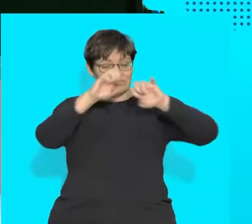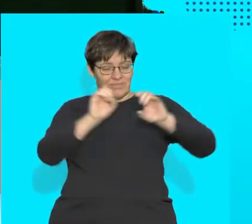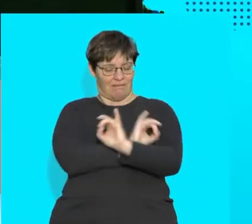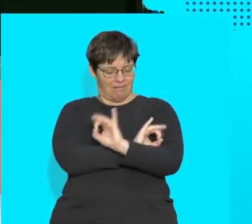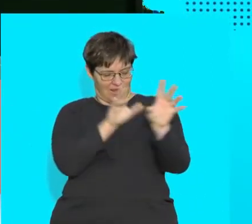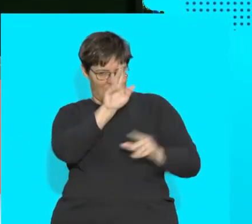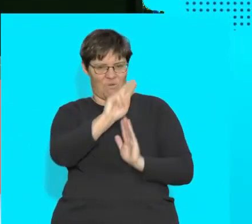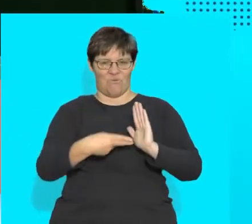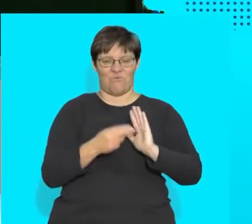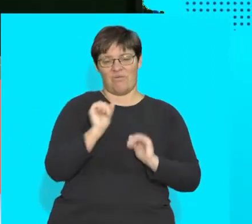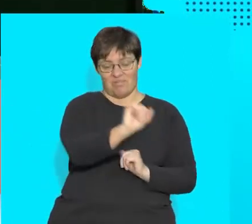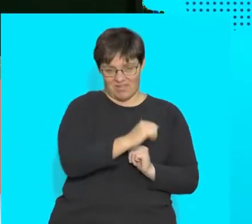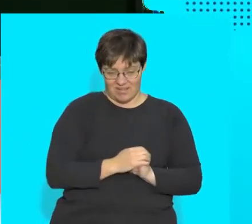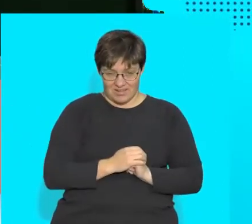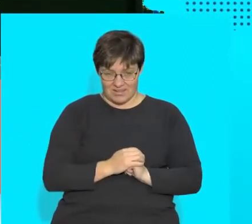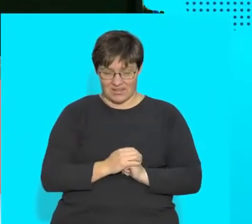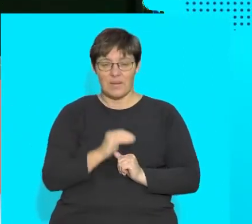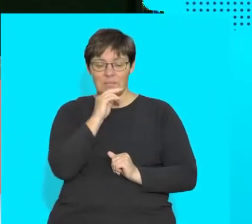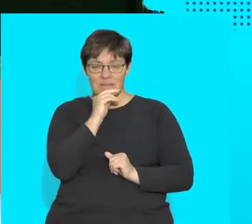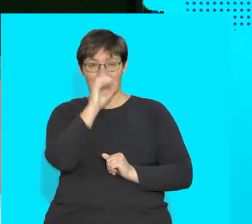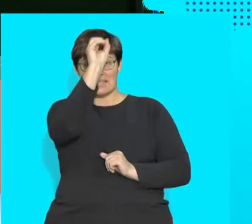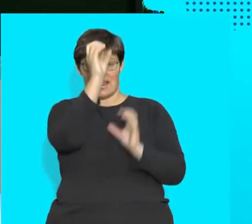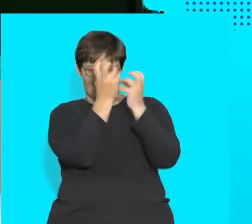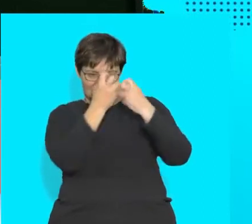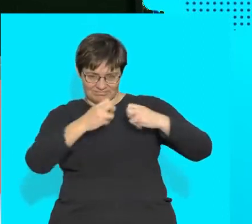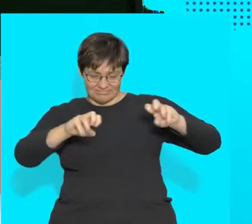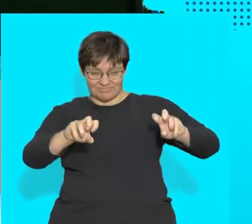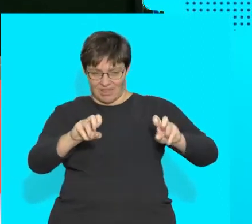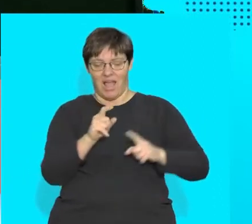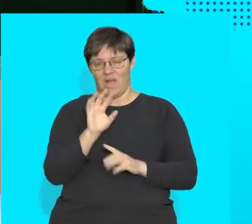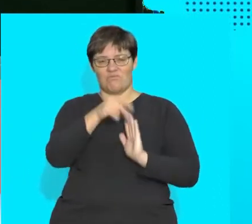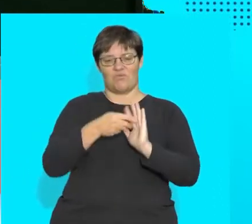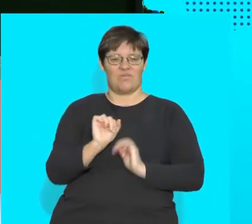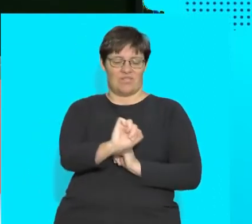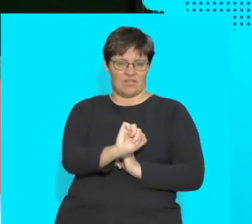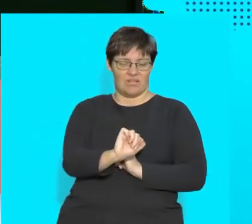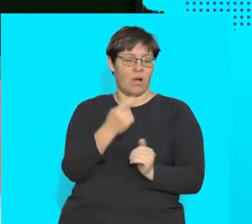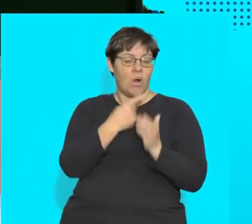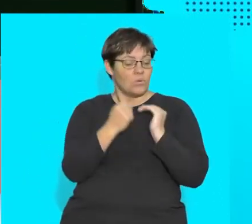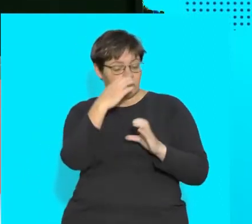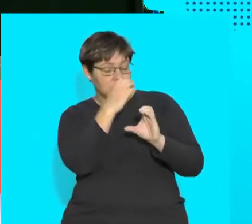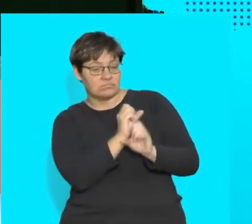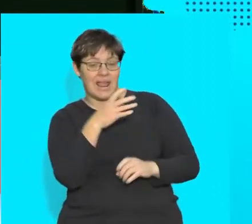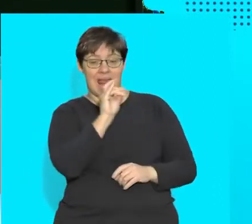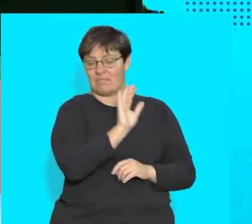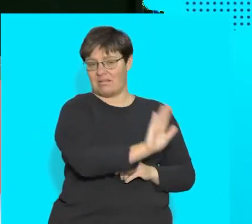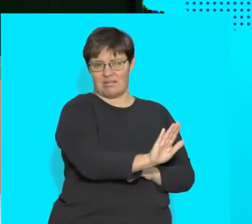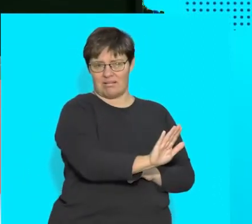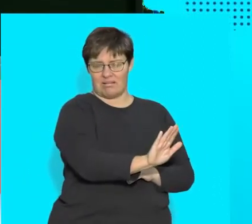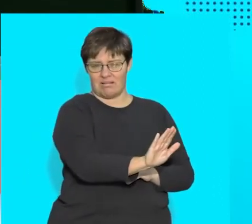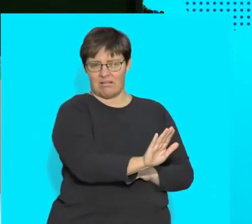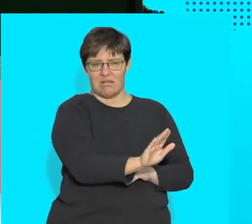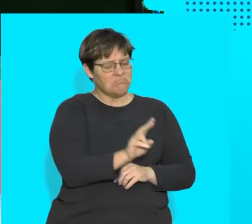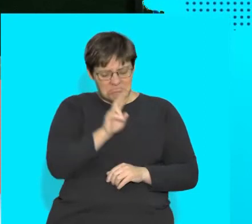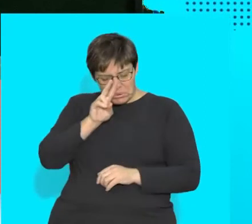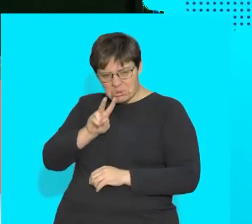be very clear. So they have a role in how the cell divides. And they're only visible in an animal cell. For